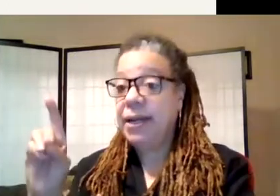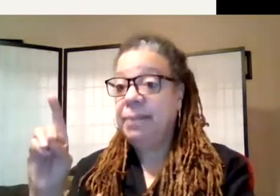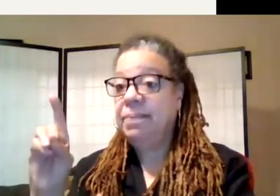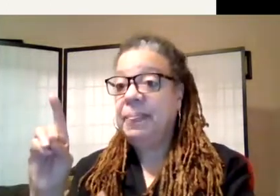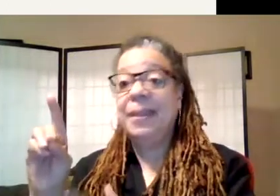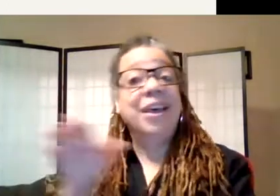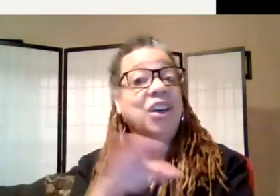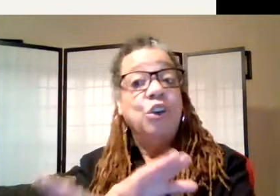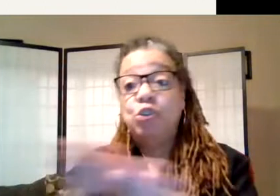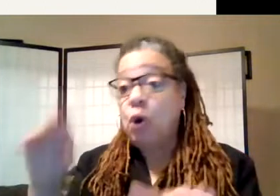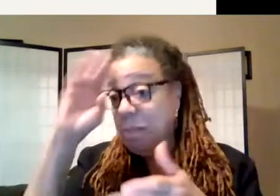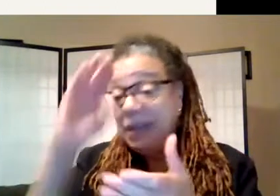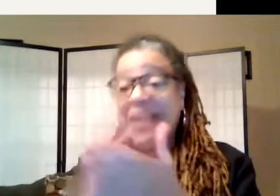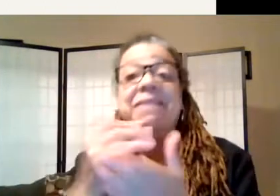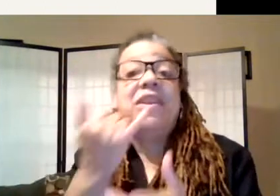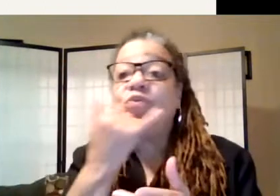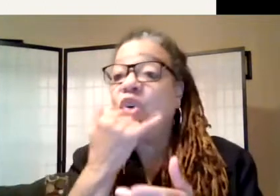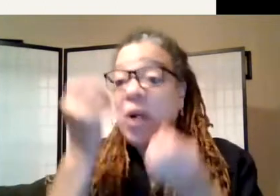believe the misinformation out there.